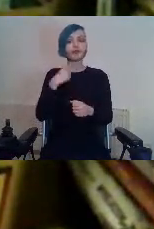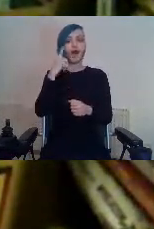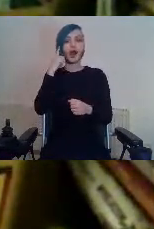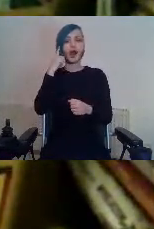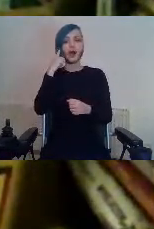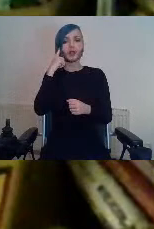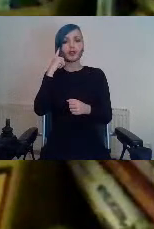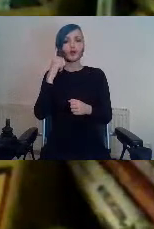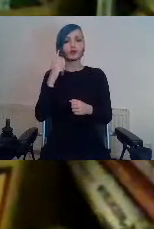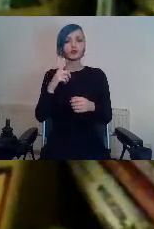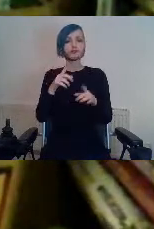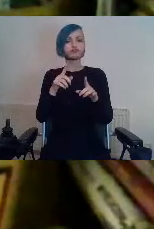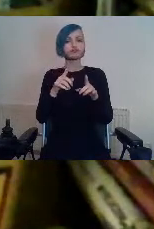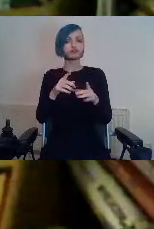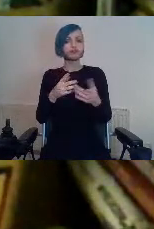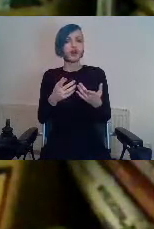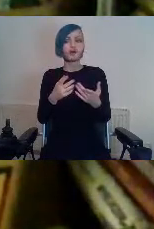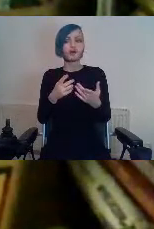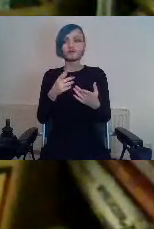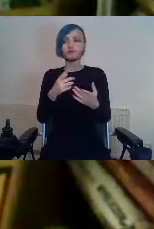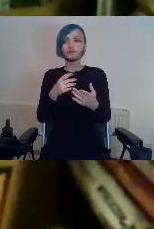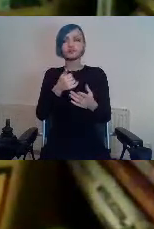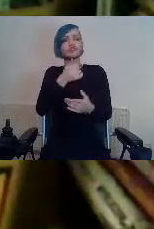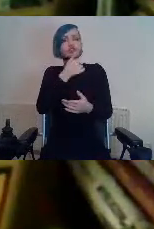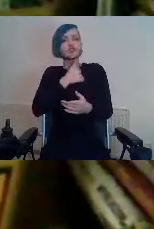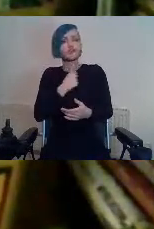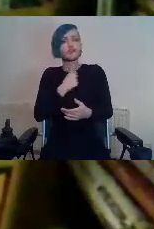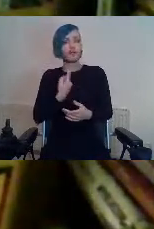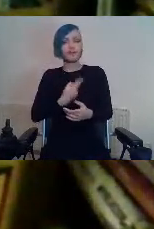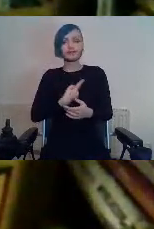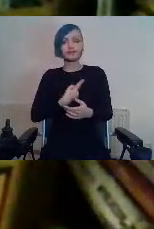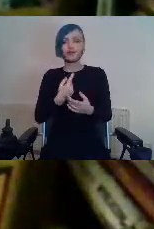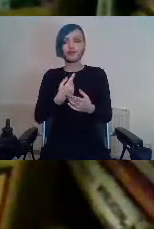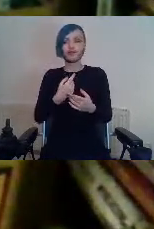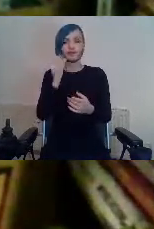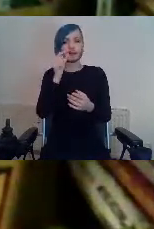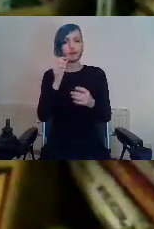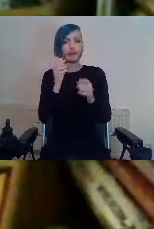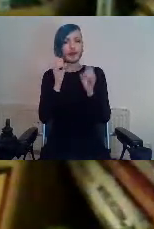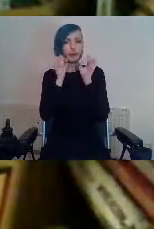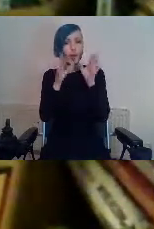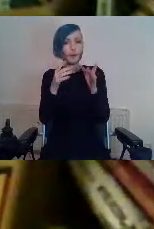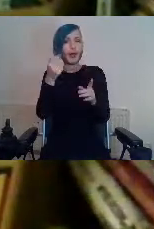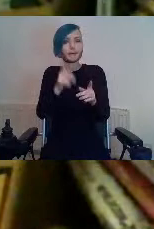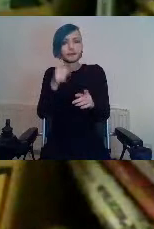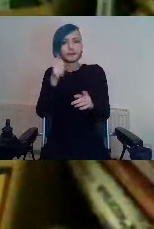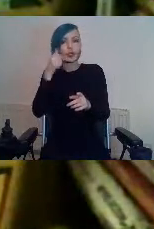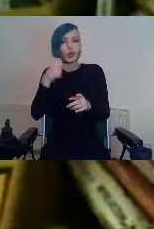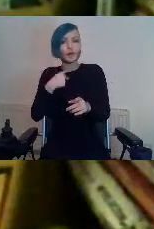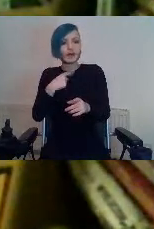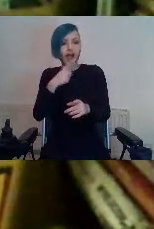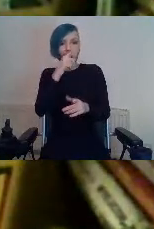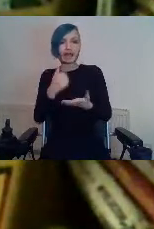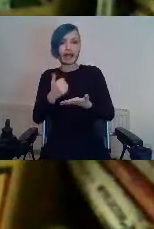also as an ally of LGBT plus people.